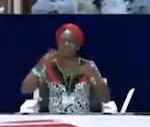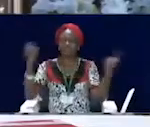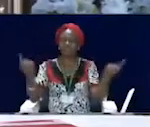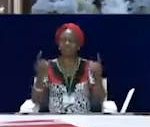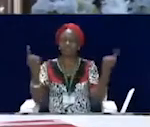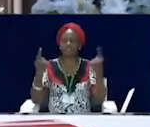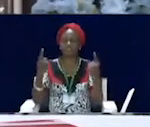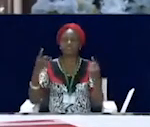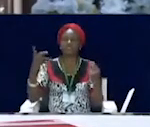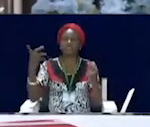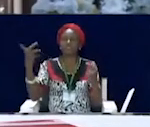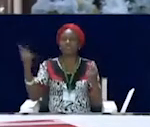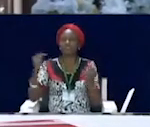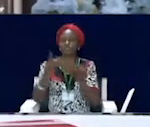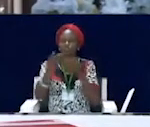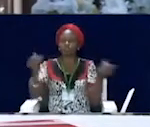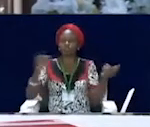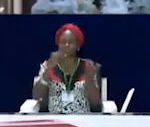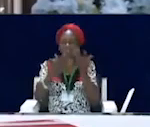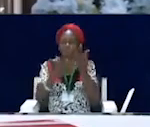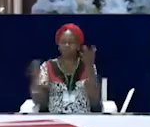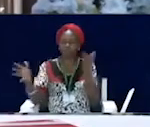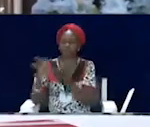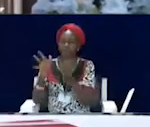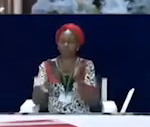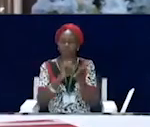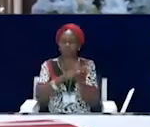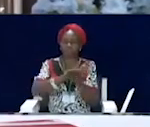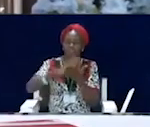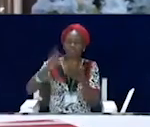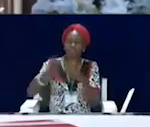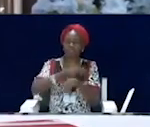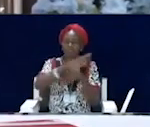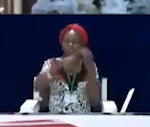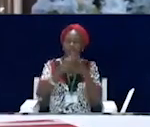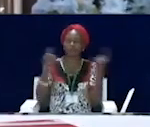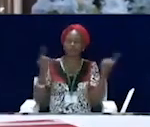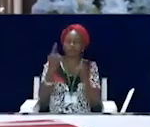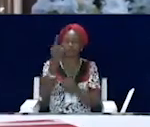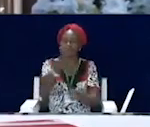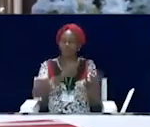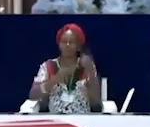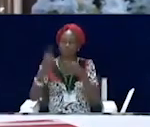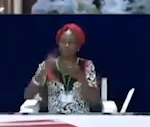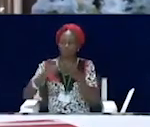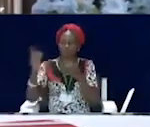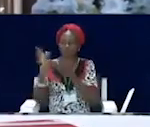sins. Hurry, come to him. 5.